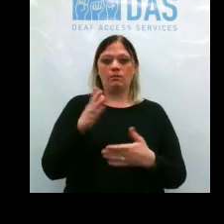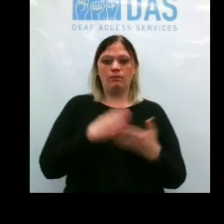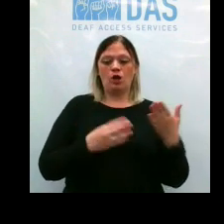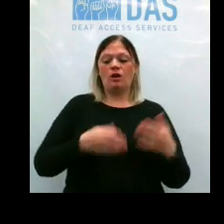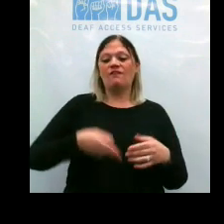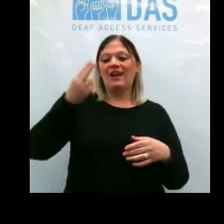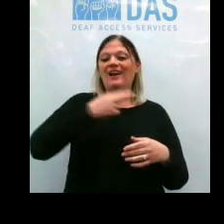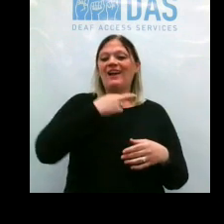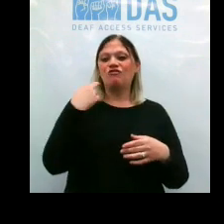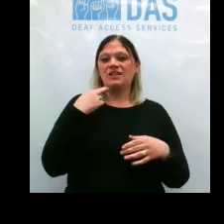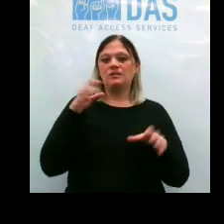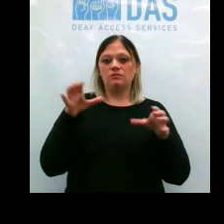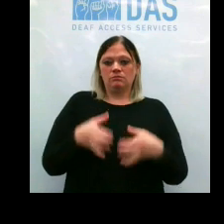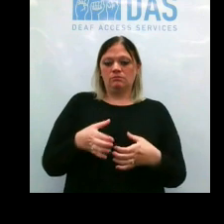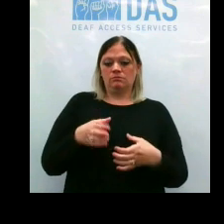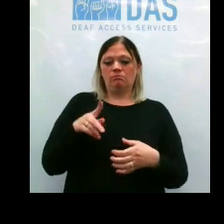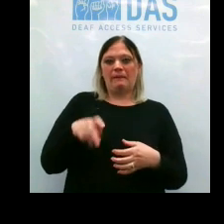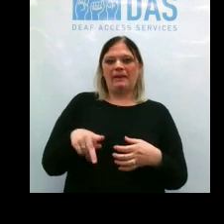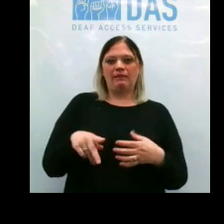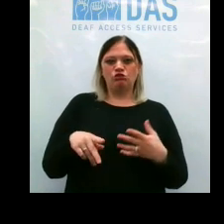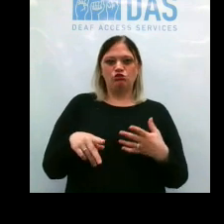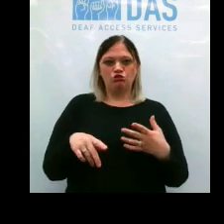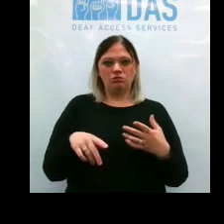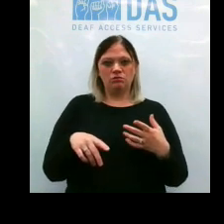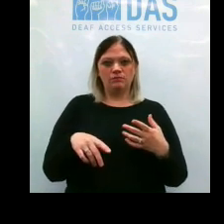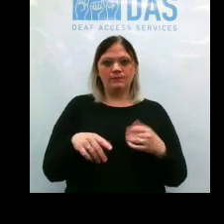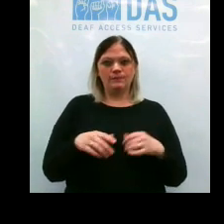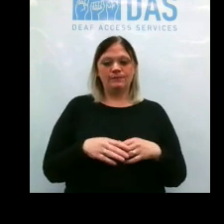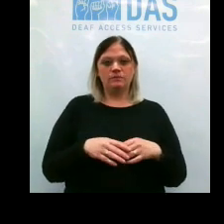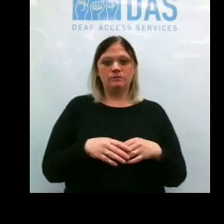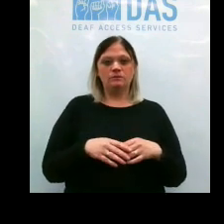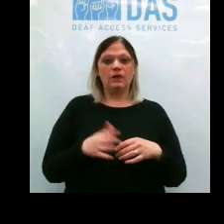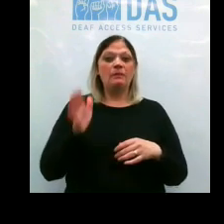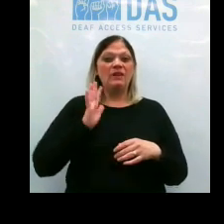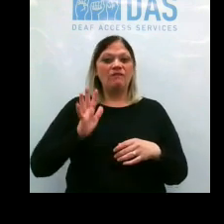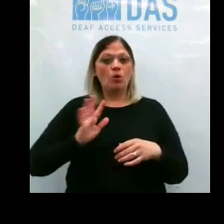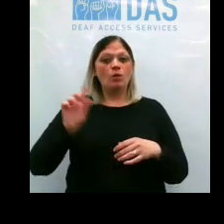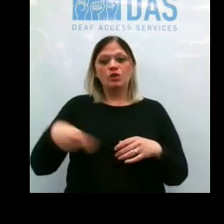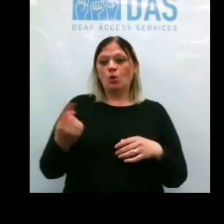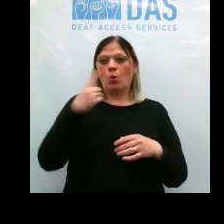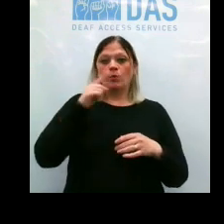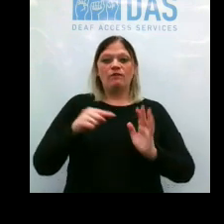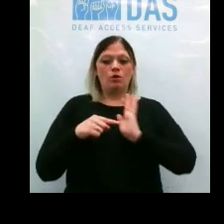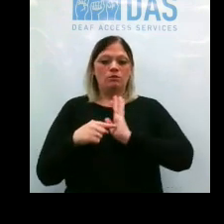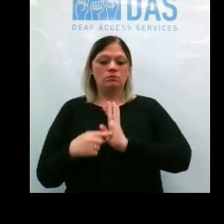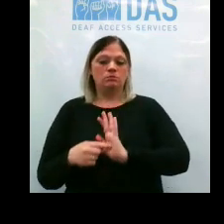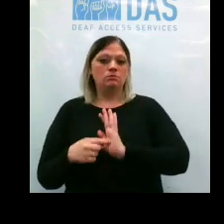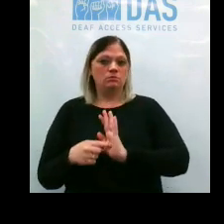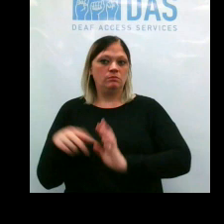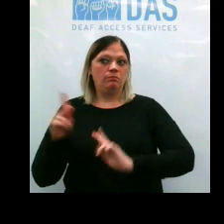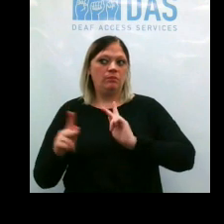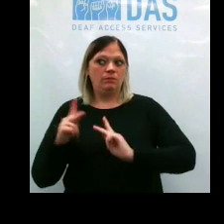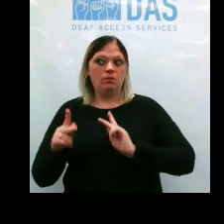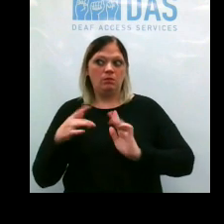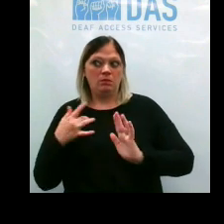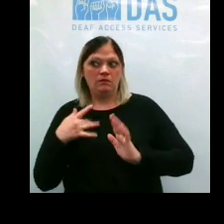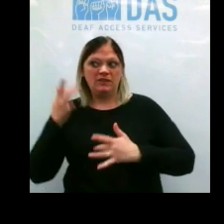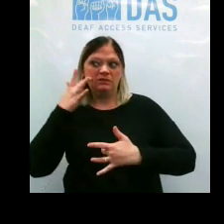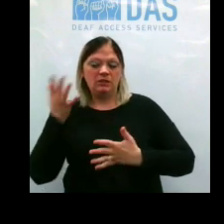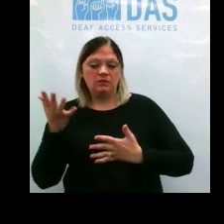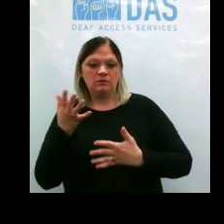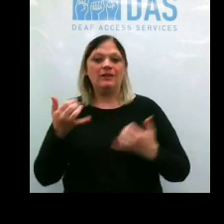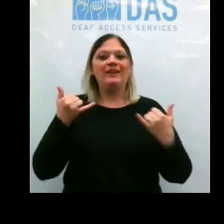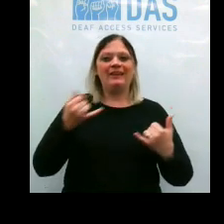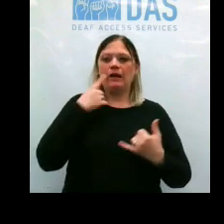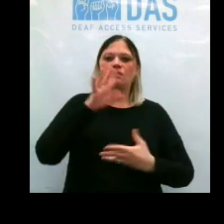high-risk population. This was at one point for symptomatic individuals. It's now asymptomatic individuals. So you don't have to have any